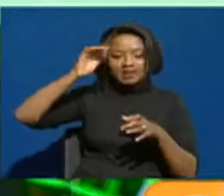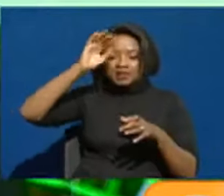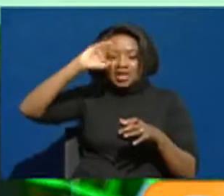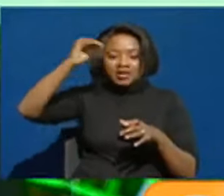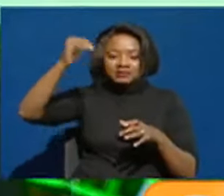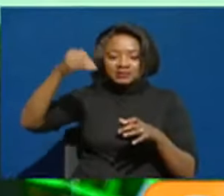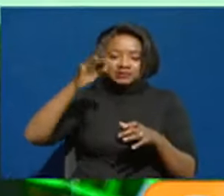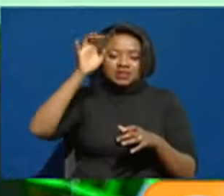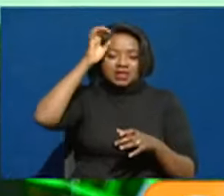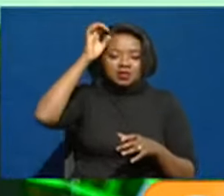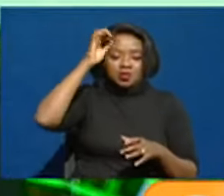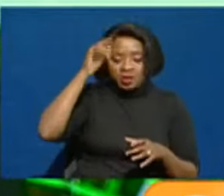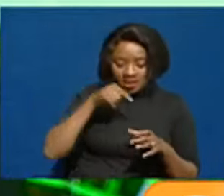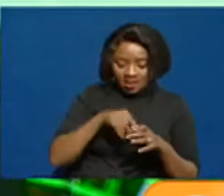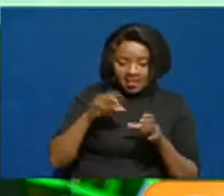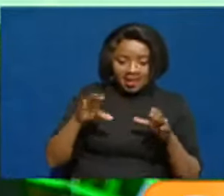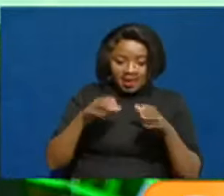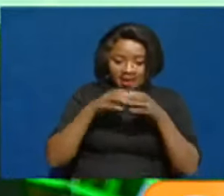for